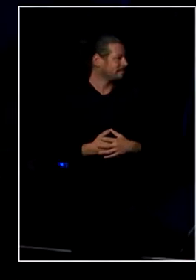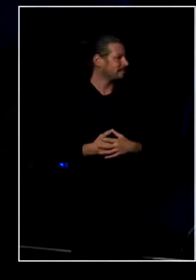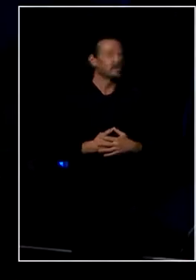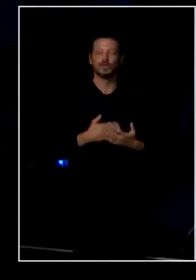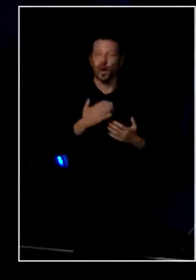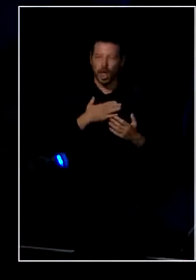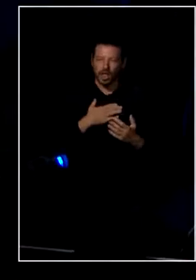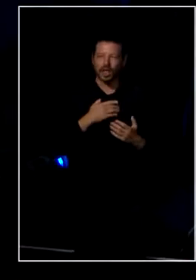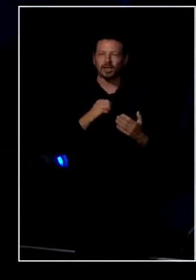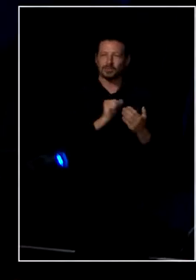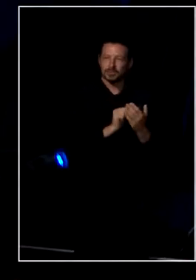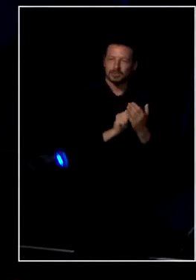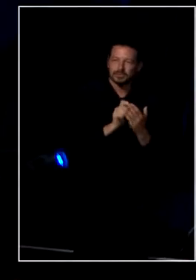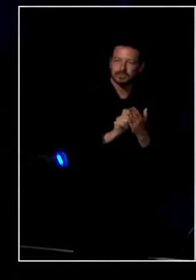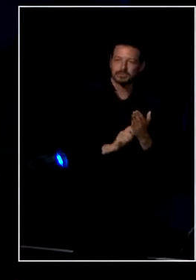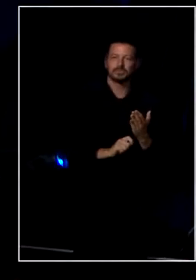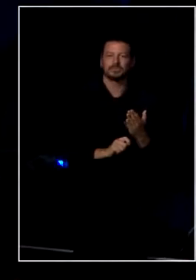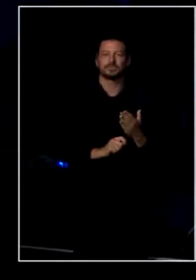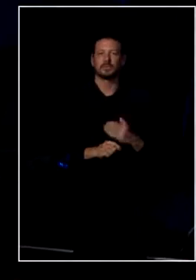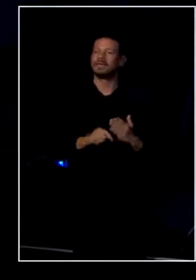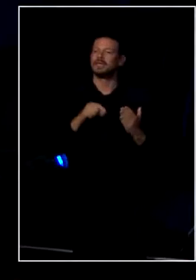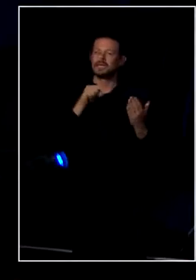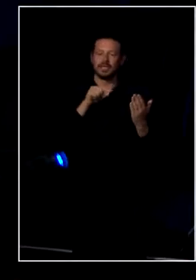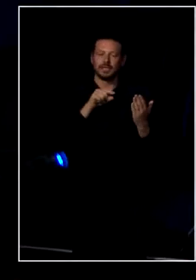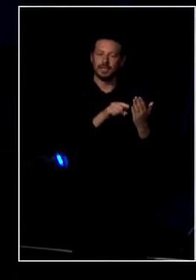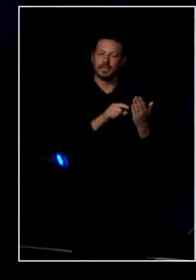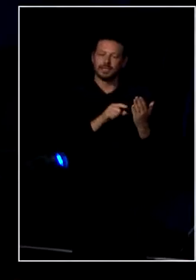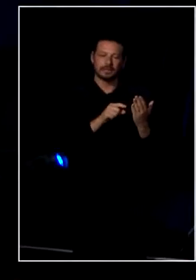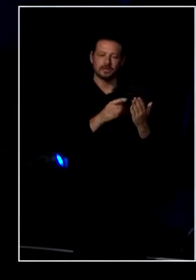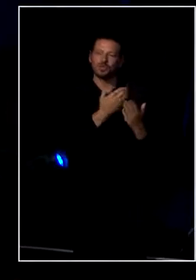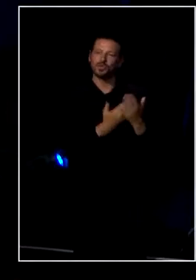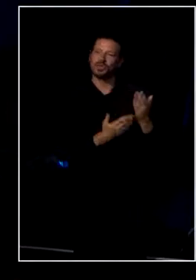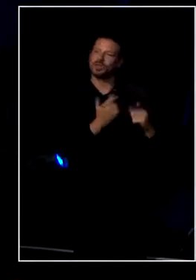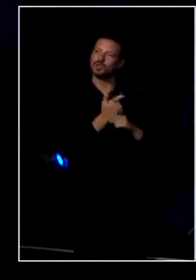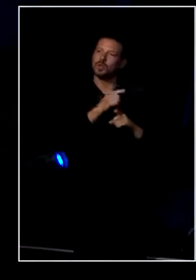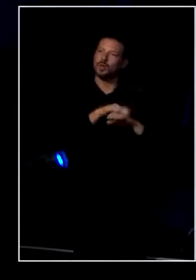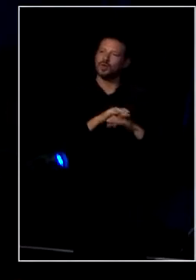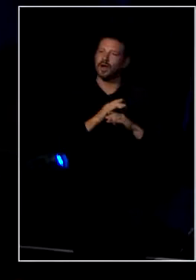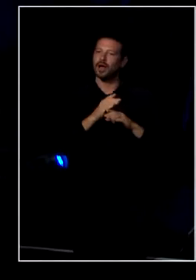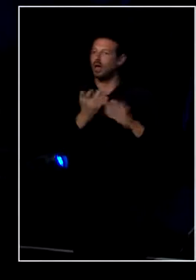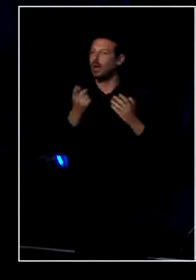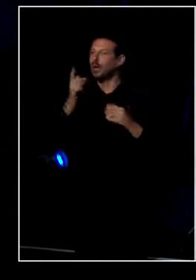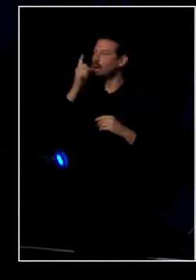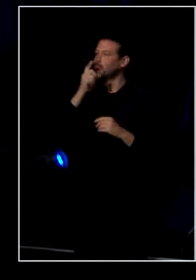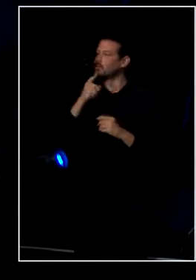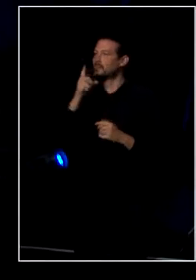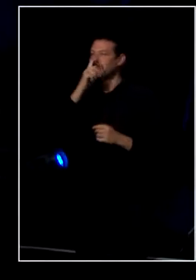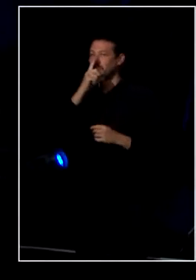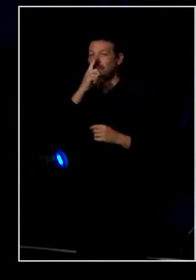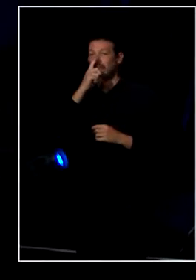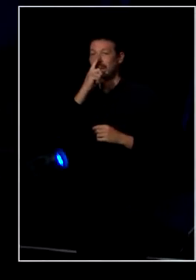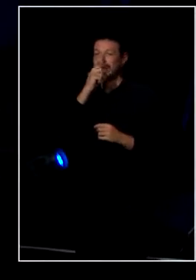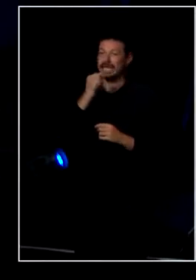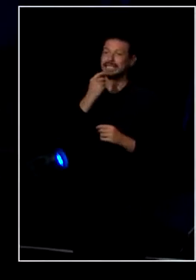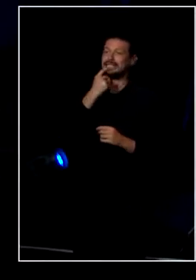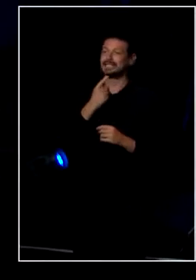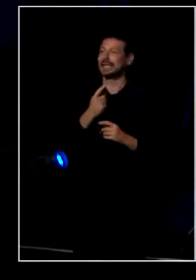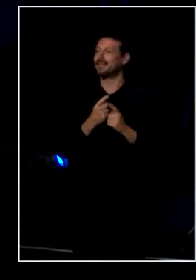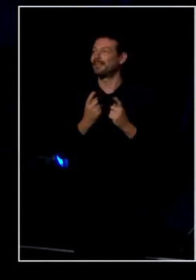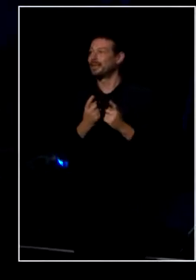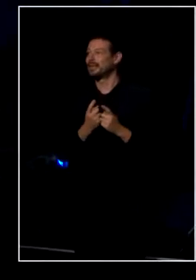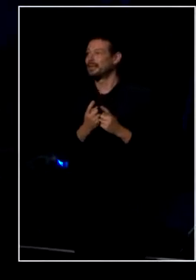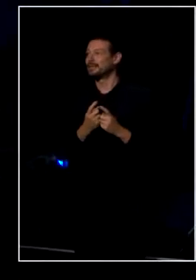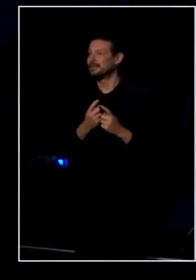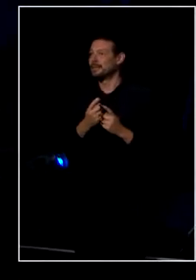I actually did really love that, especially because, she also shares about how people in the family can say, you know, things that they don't think first, but